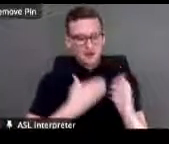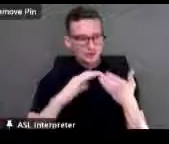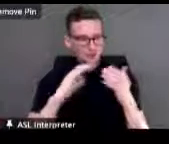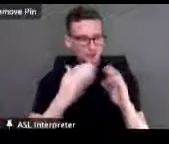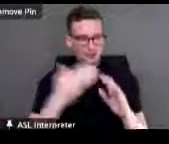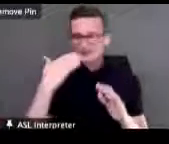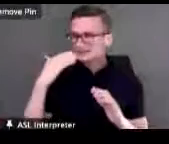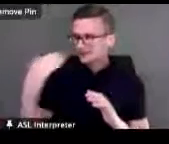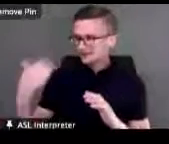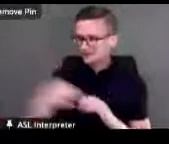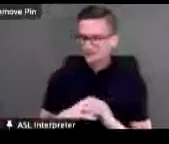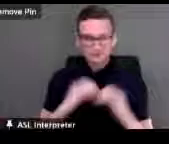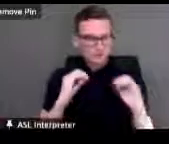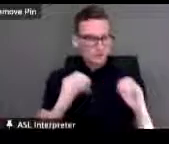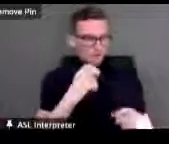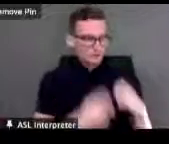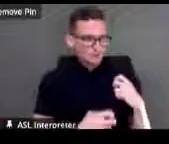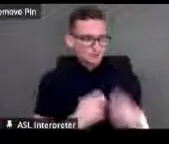problem.